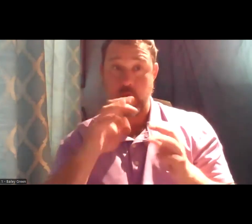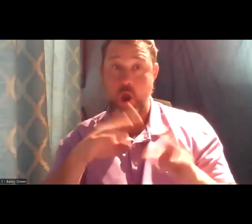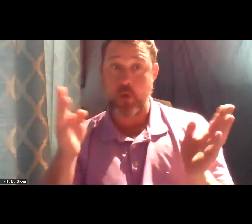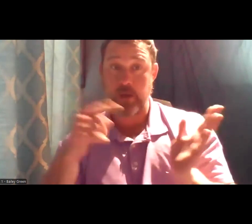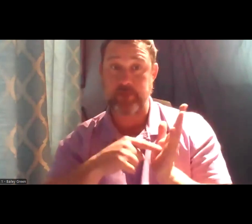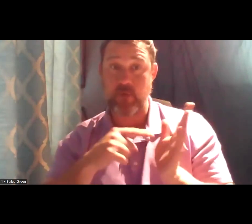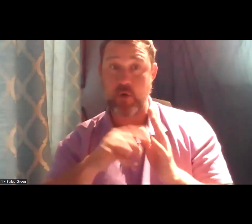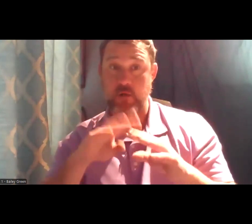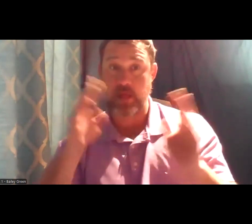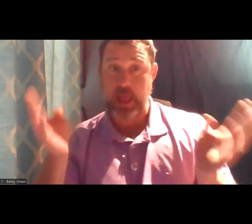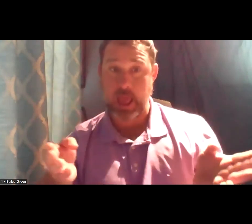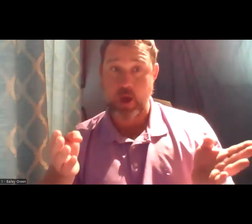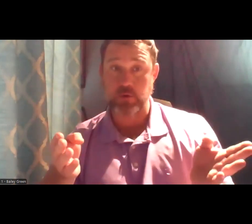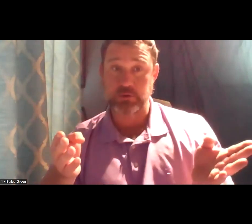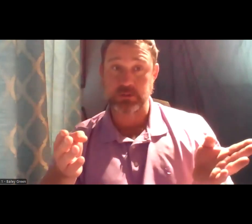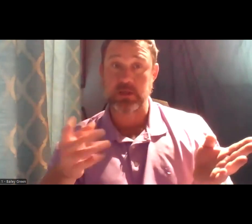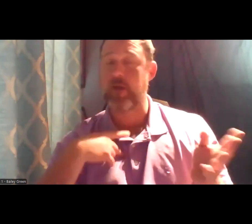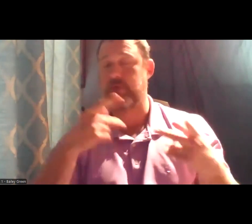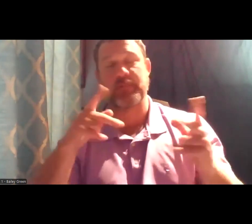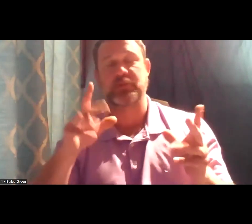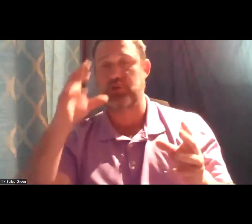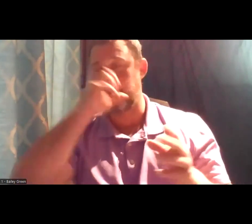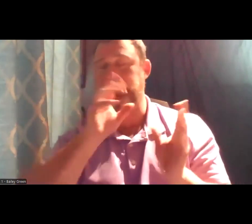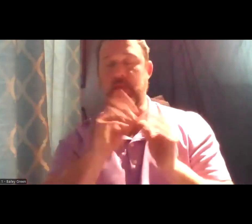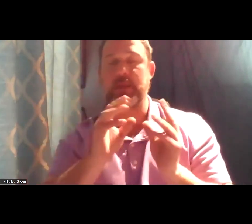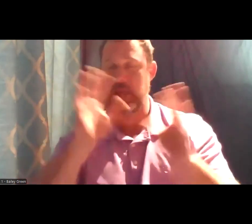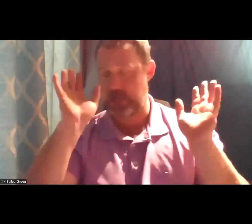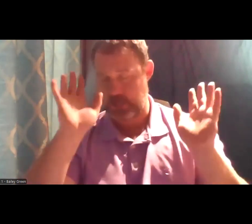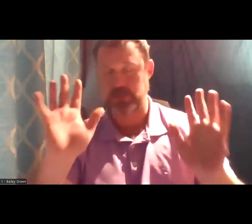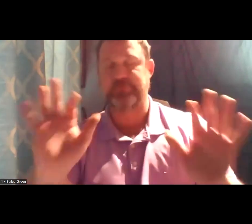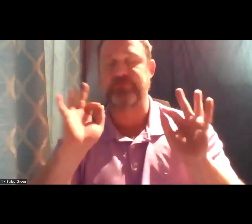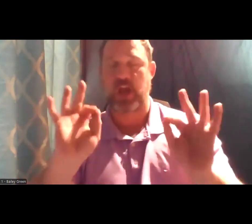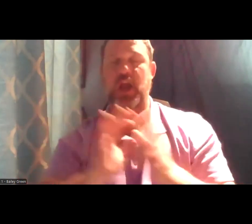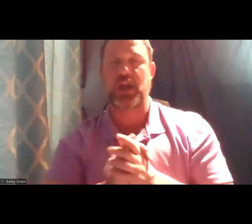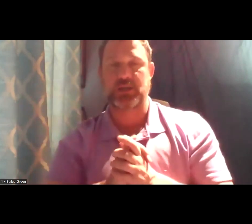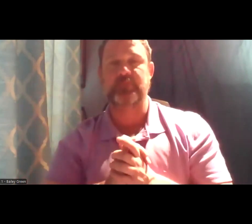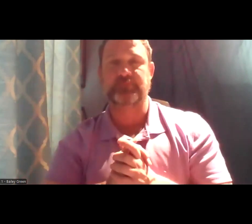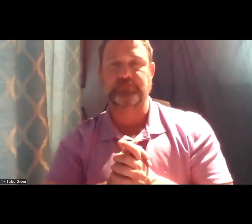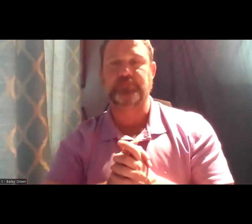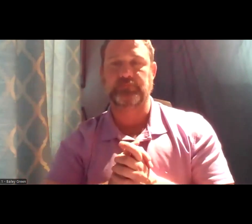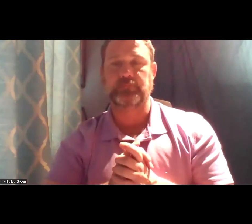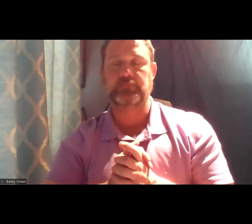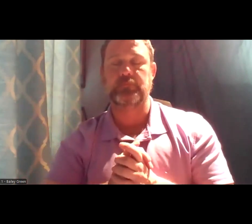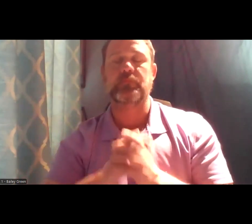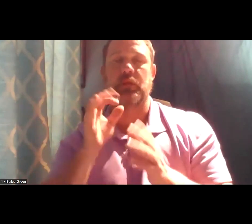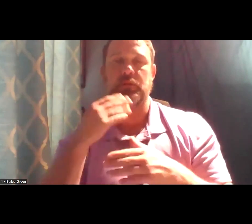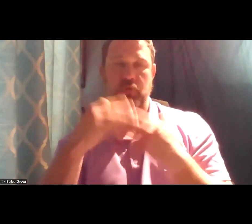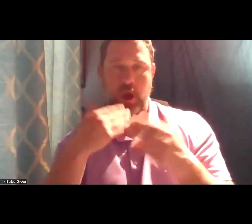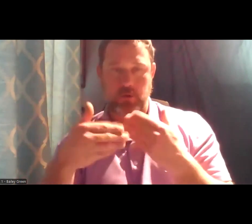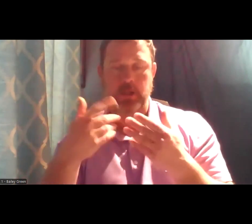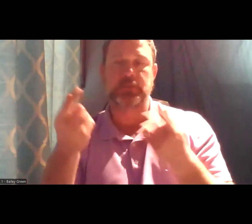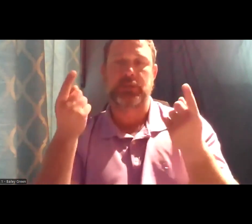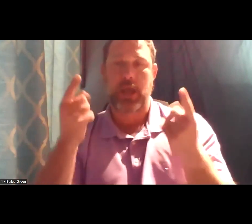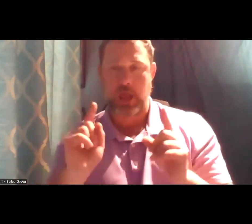affordable housing and have permission to Okay. but it is, the progress is